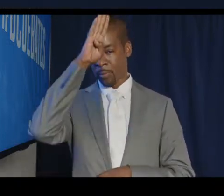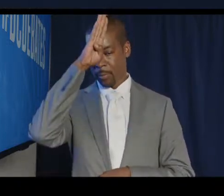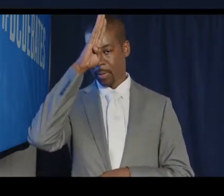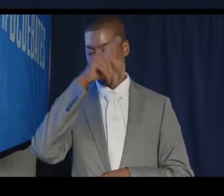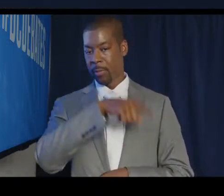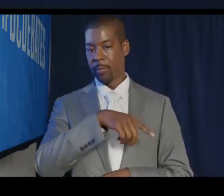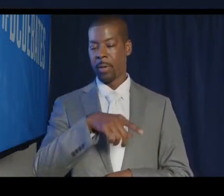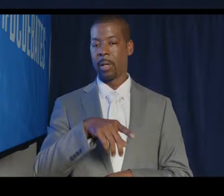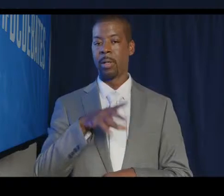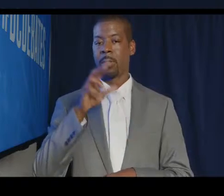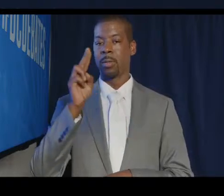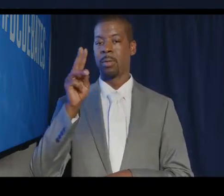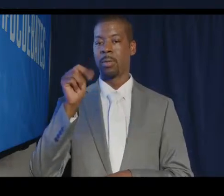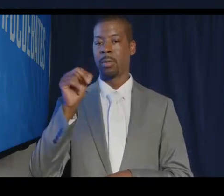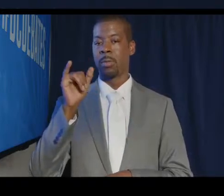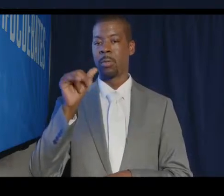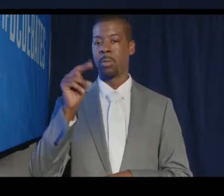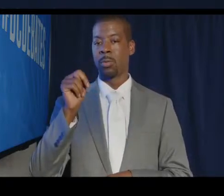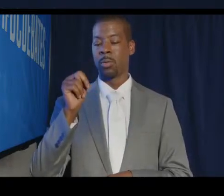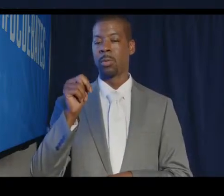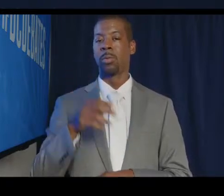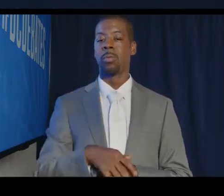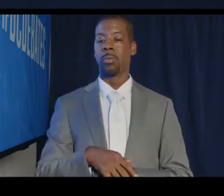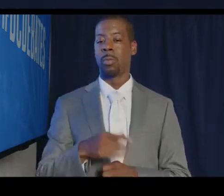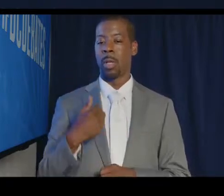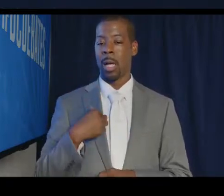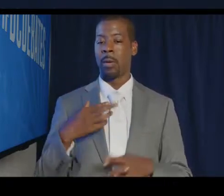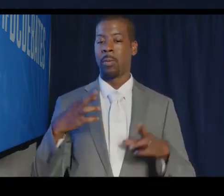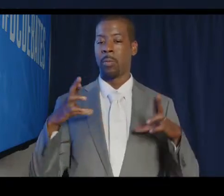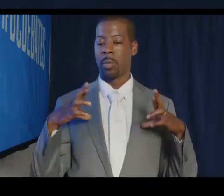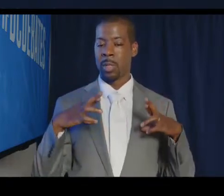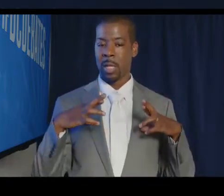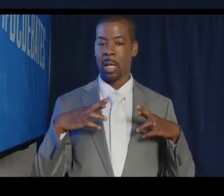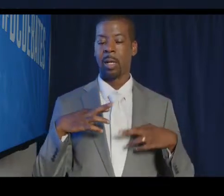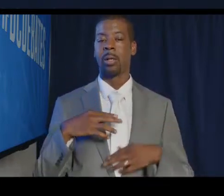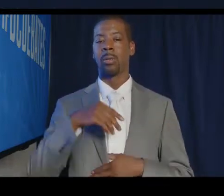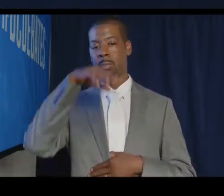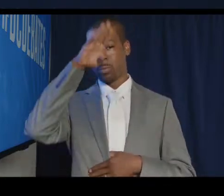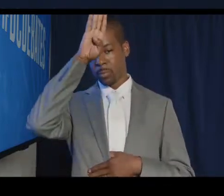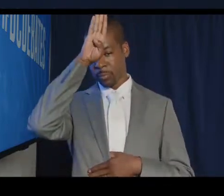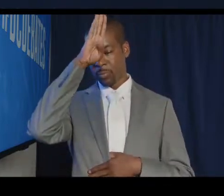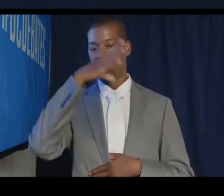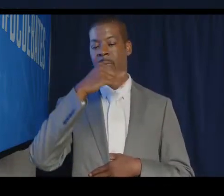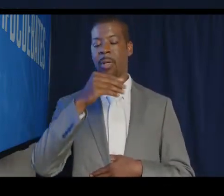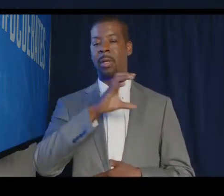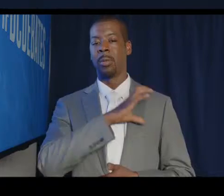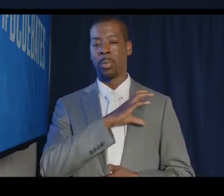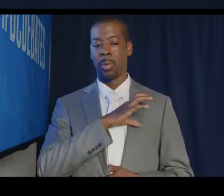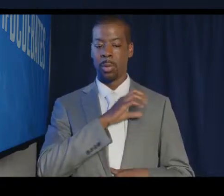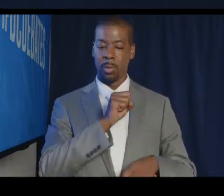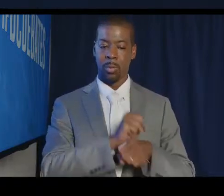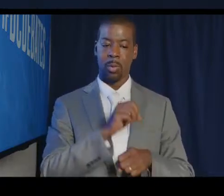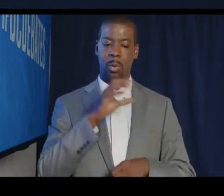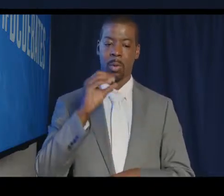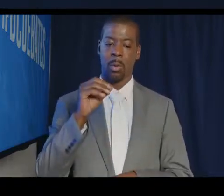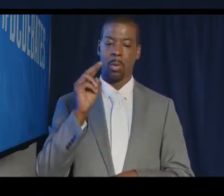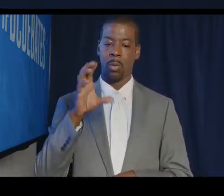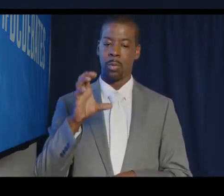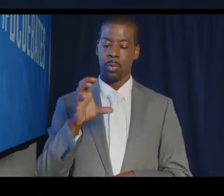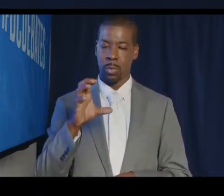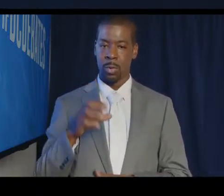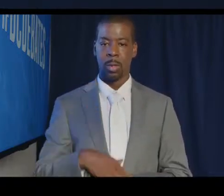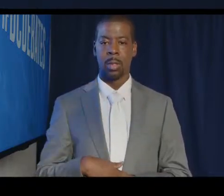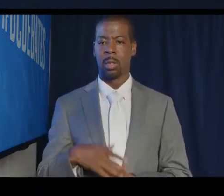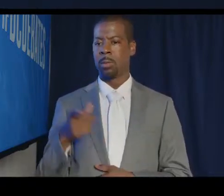increase capacity at OUC by having retired firefighters and police officers be able to work at OUC without having a penalty on